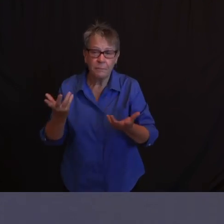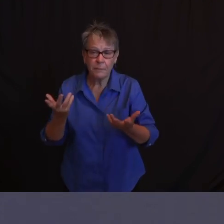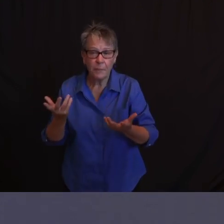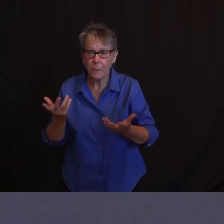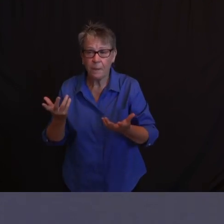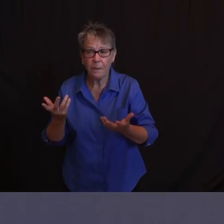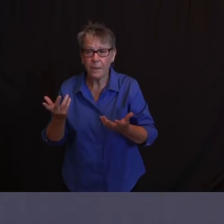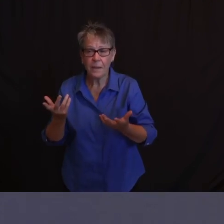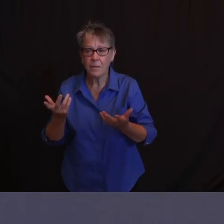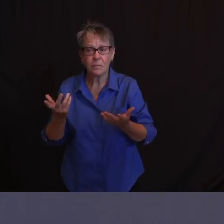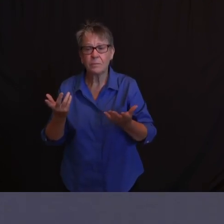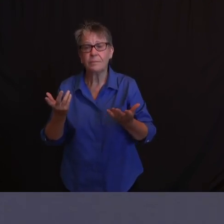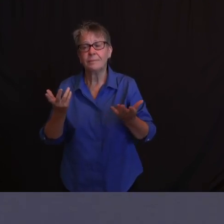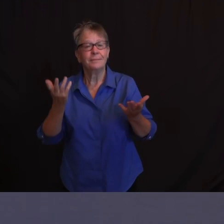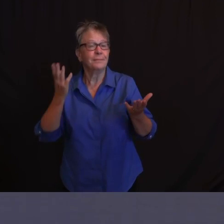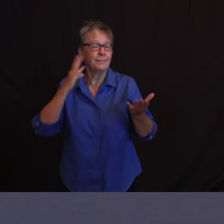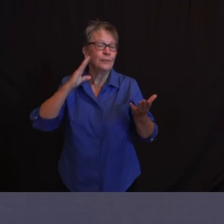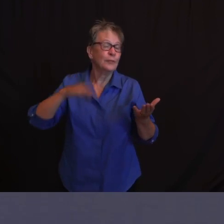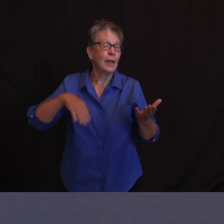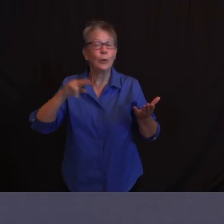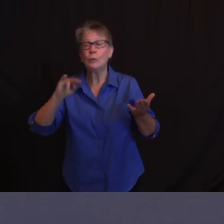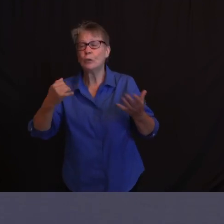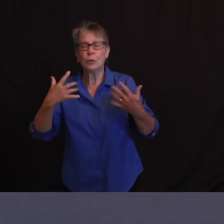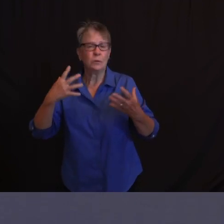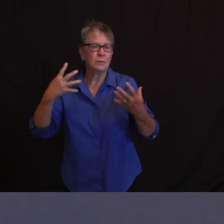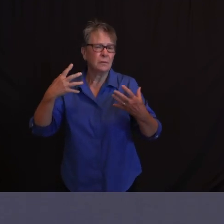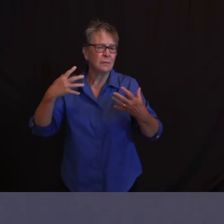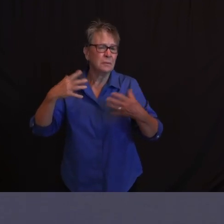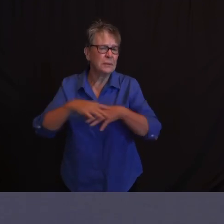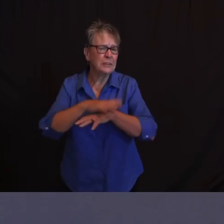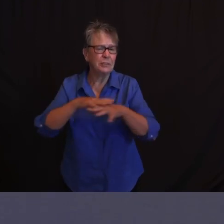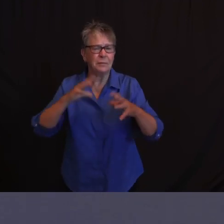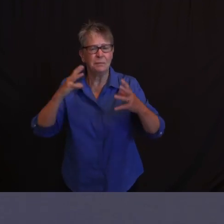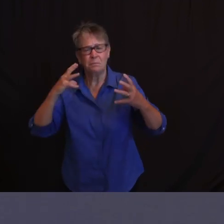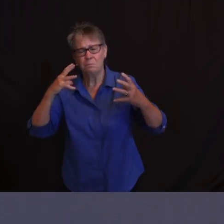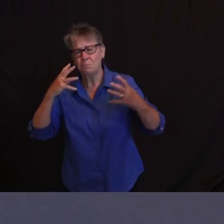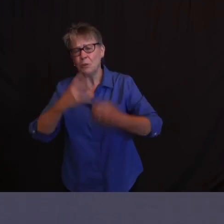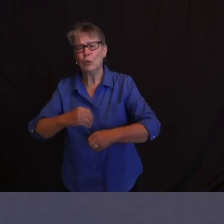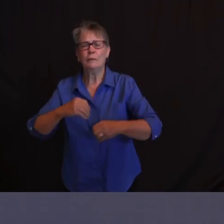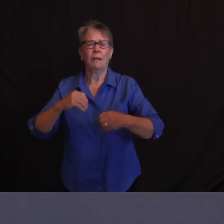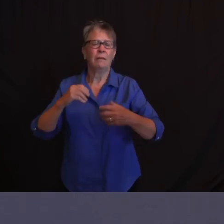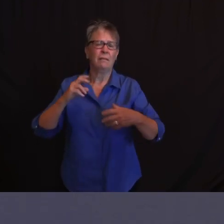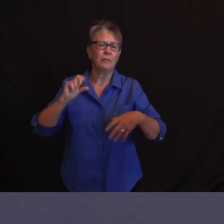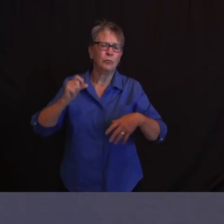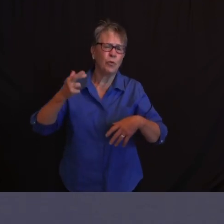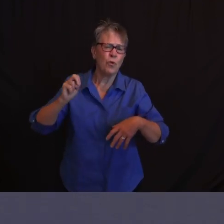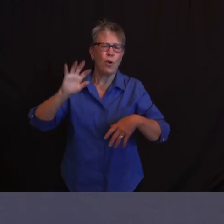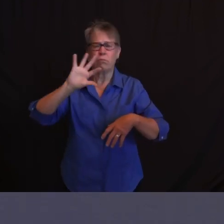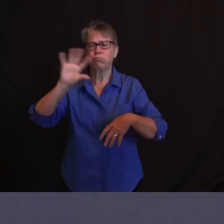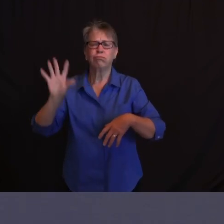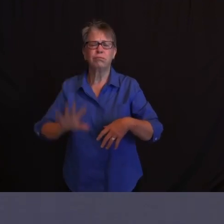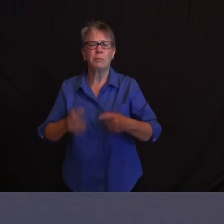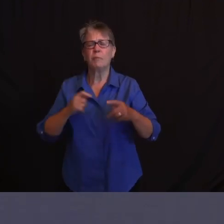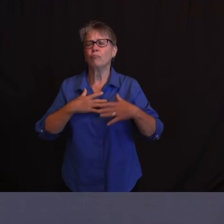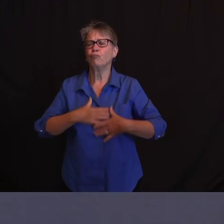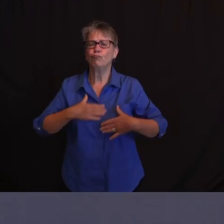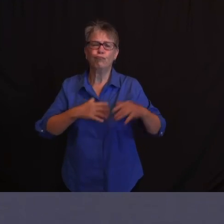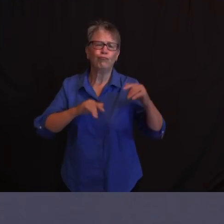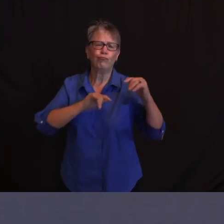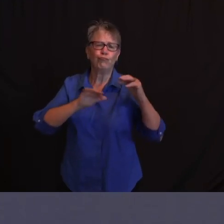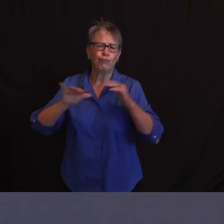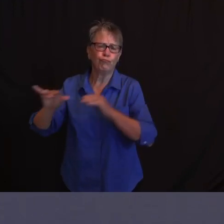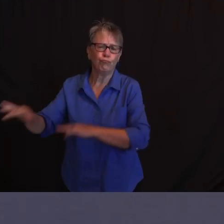summer vacation locations. And so on our list of general guidelines